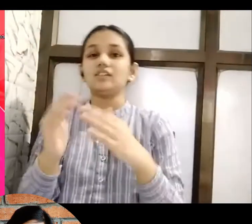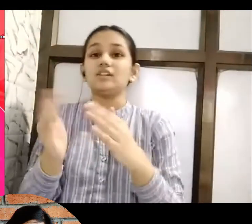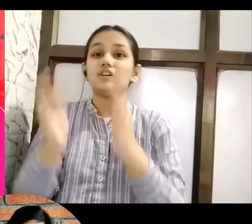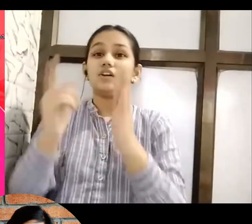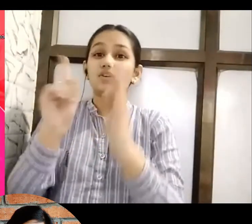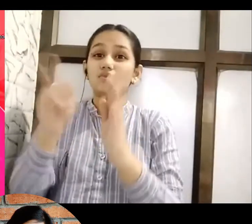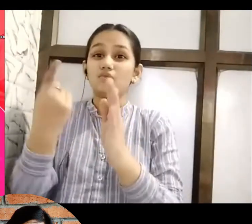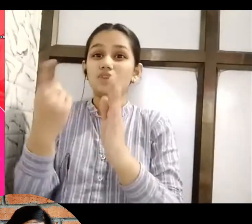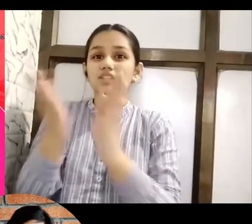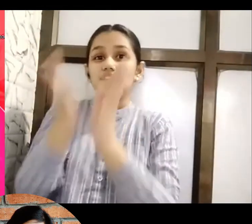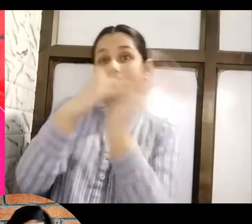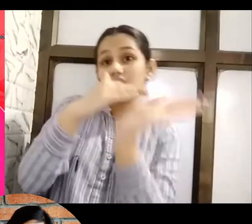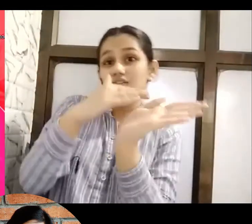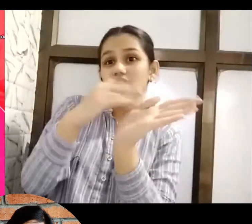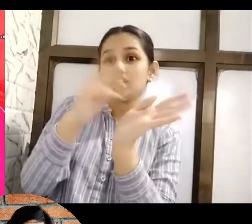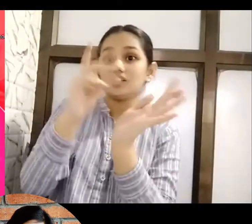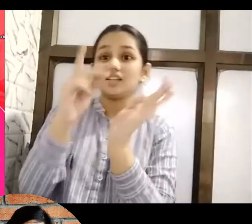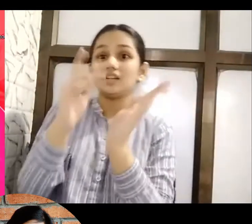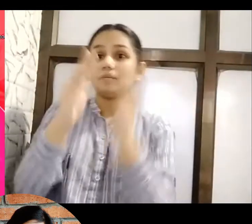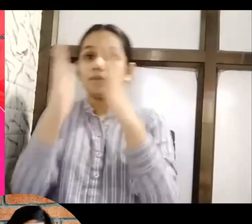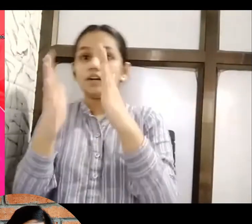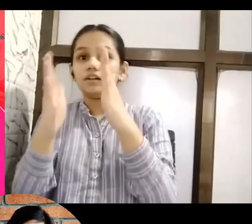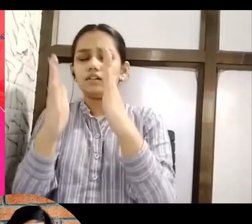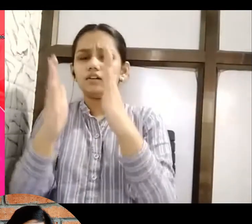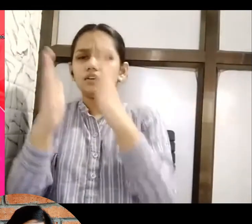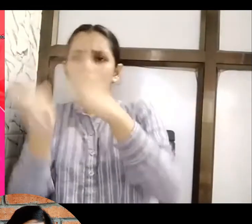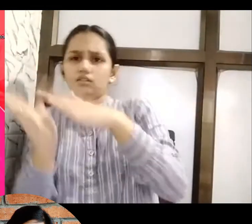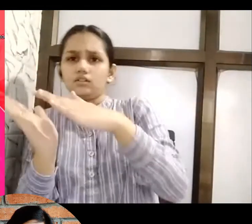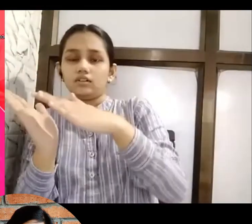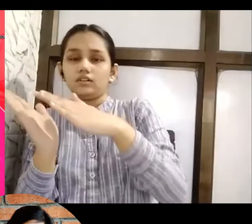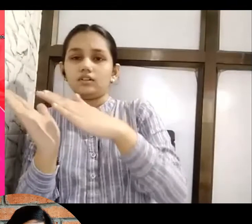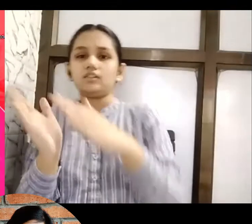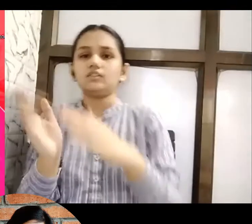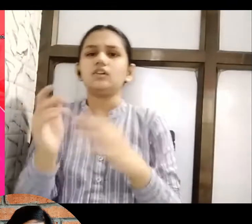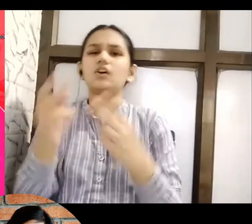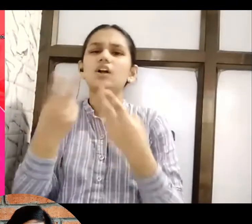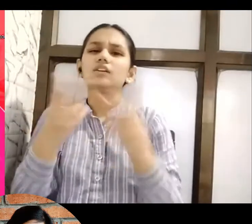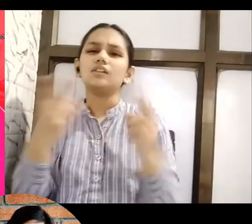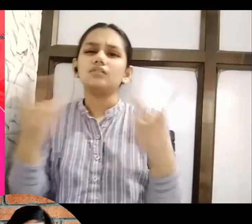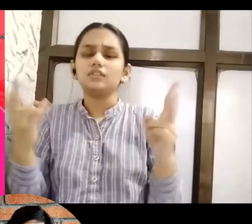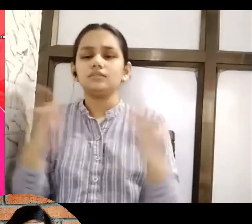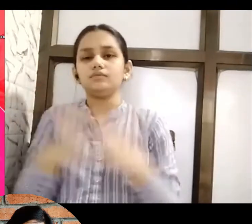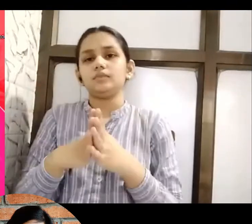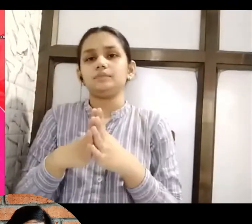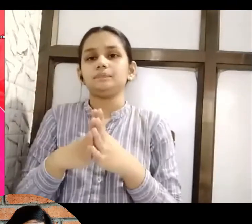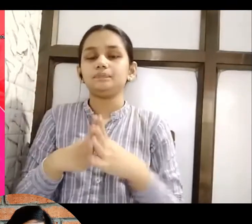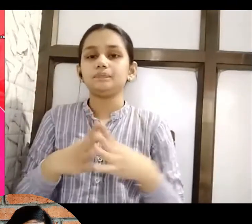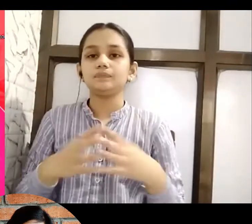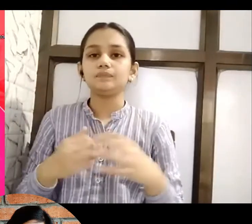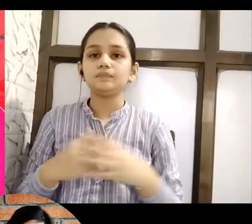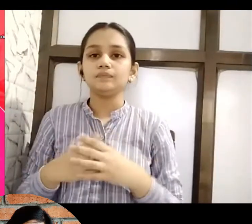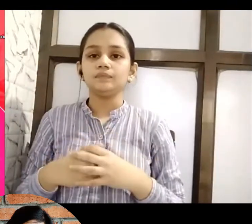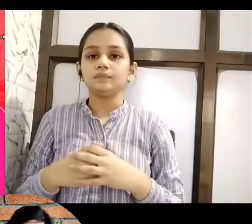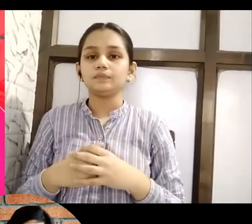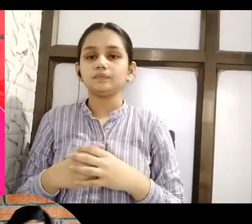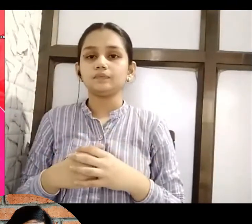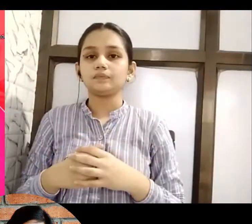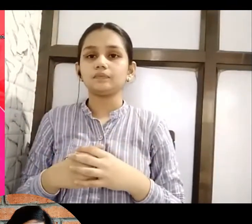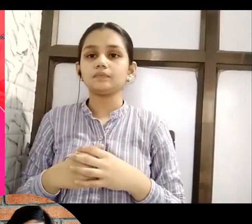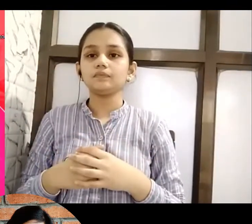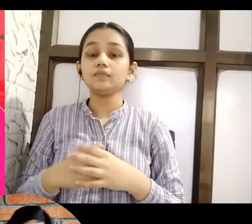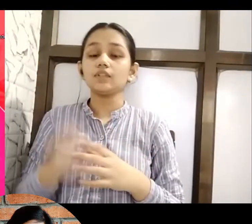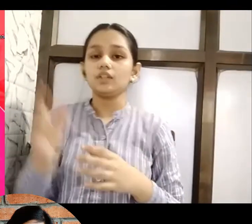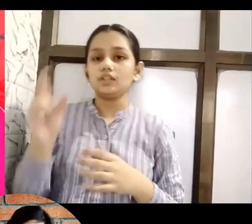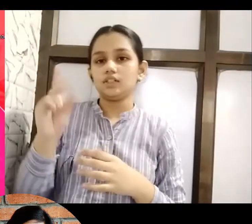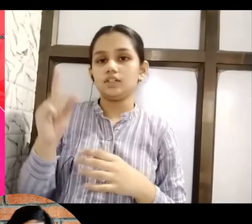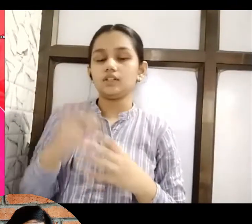will go to the right align. If I do justified, it will take care of the left margin and right margin. After that, if